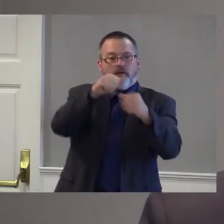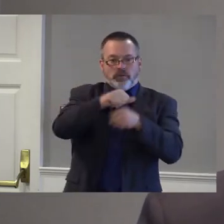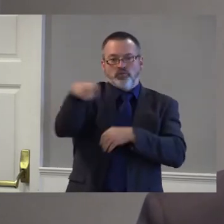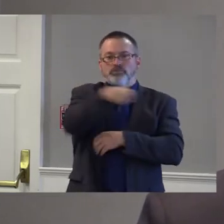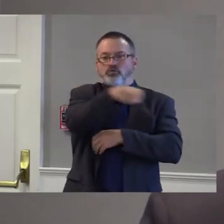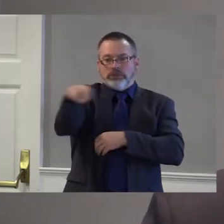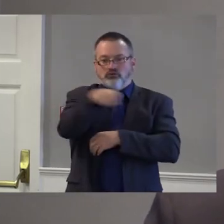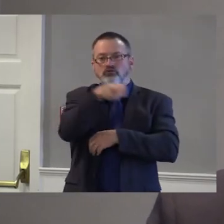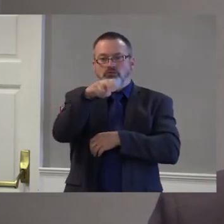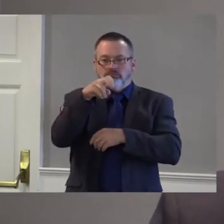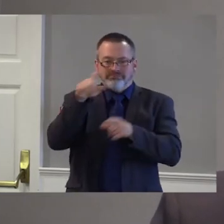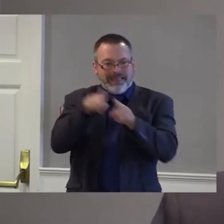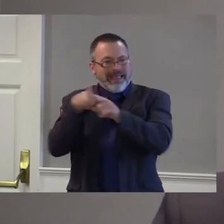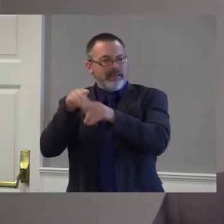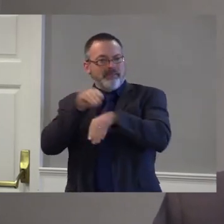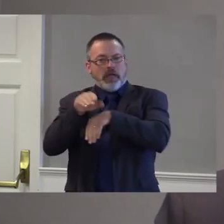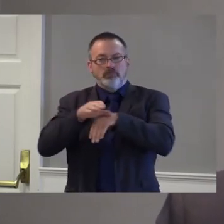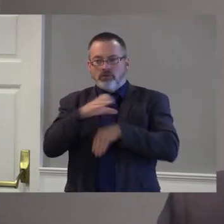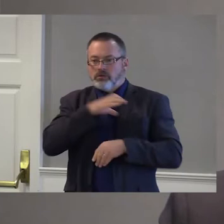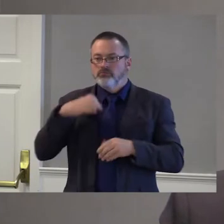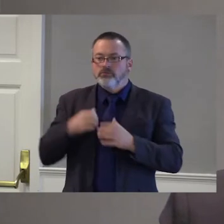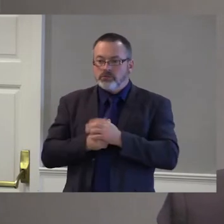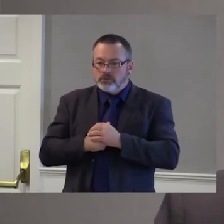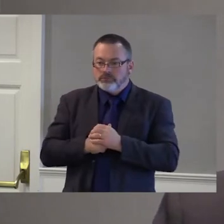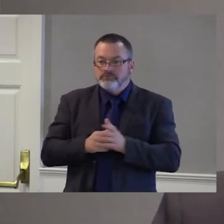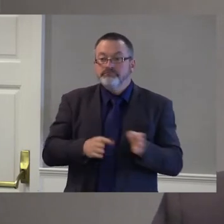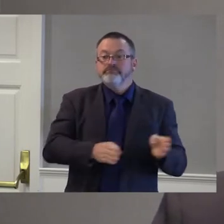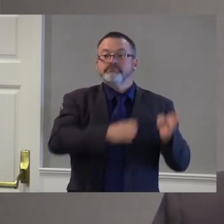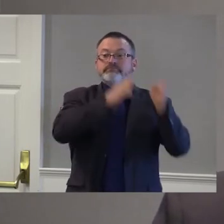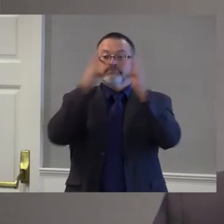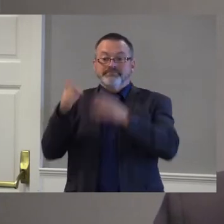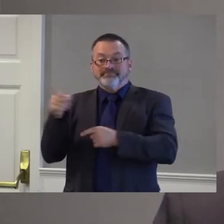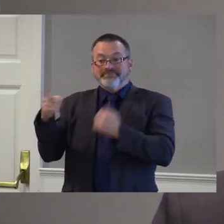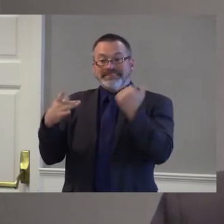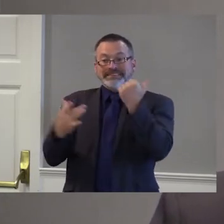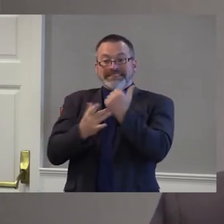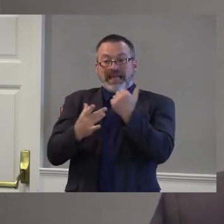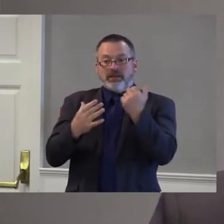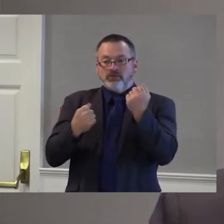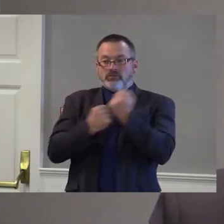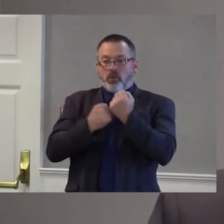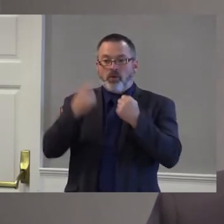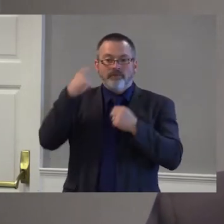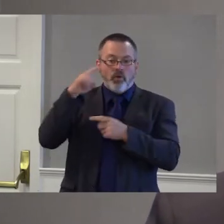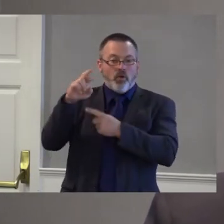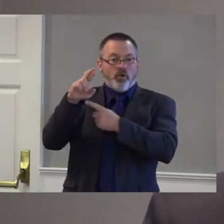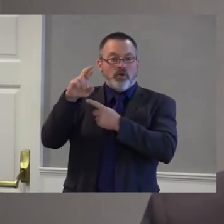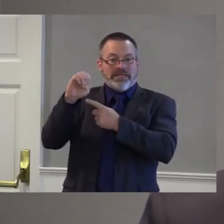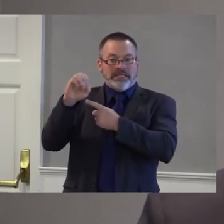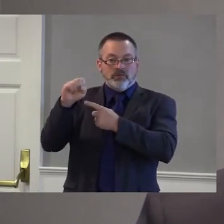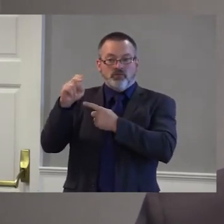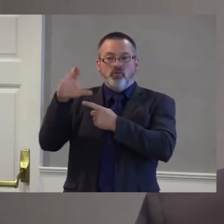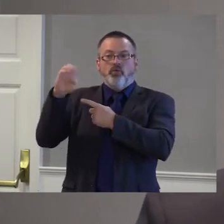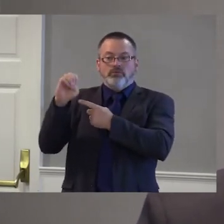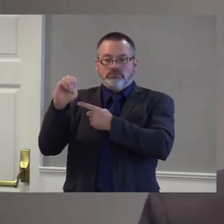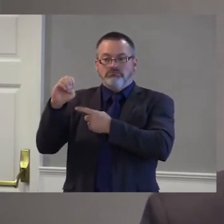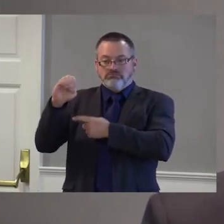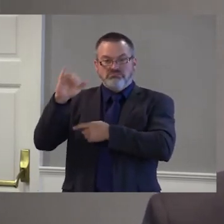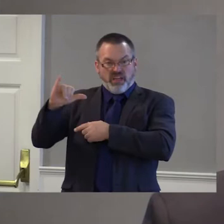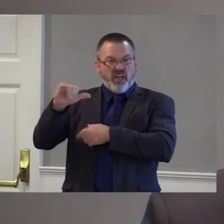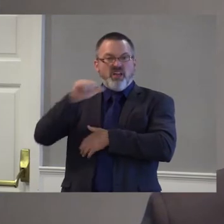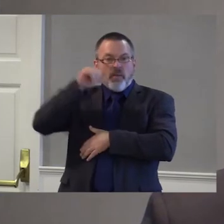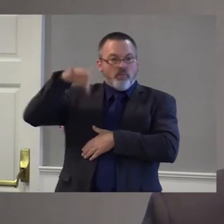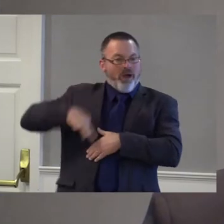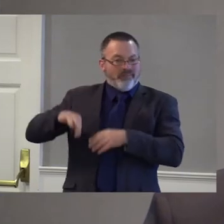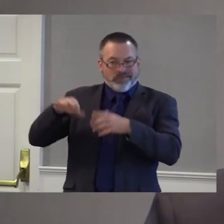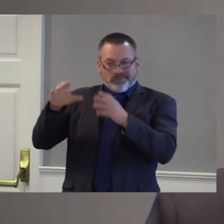as a technical support specialist for Resource, a nonprofit community enterprise where he manages a workforce development